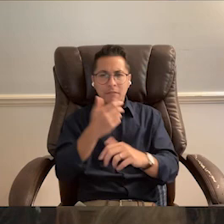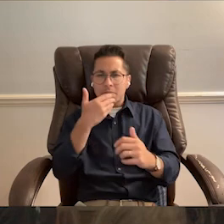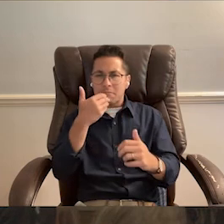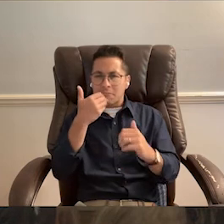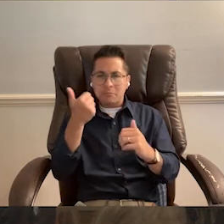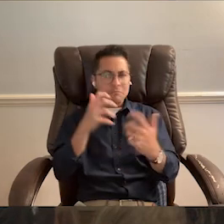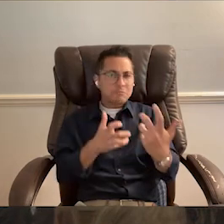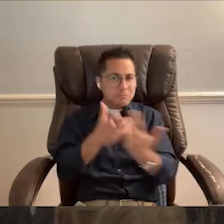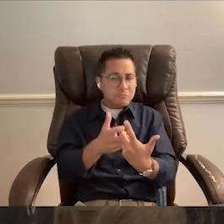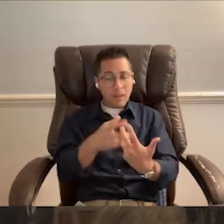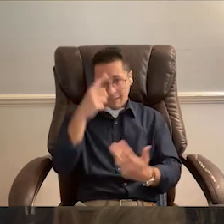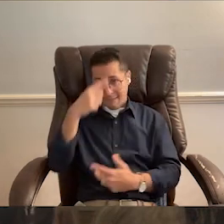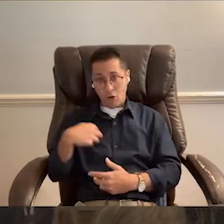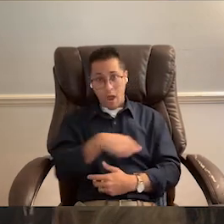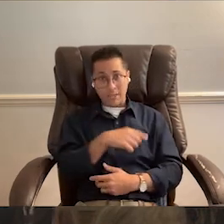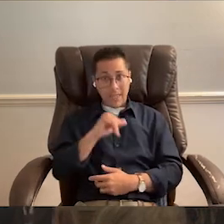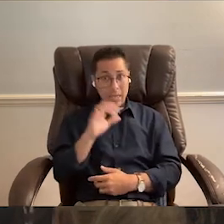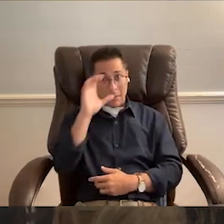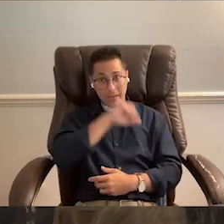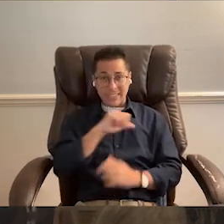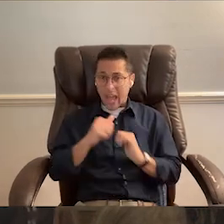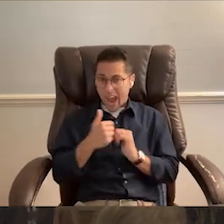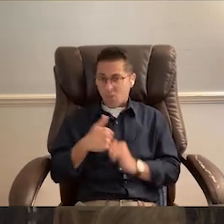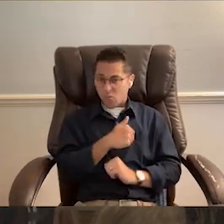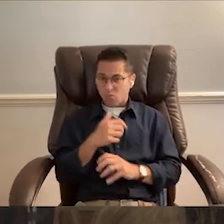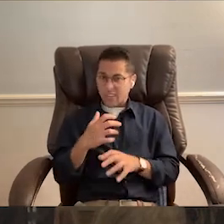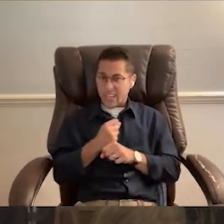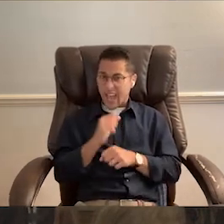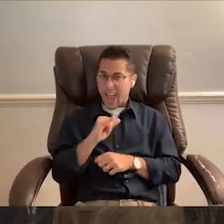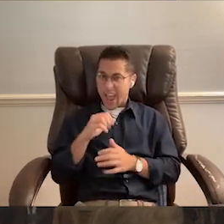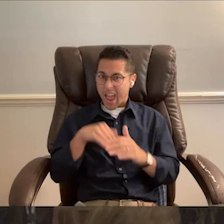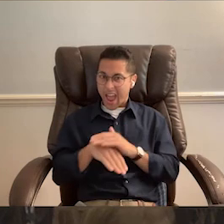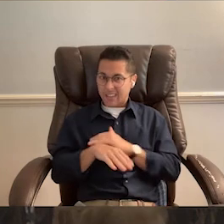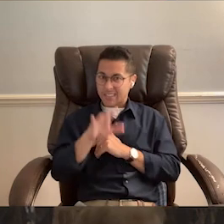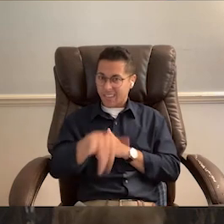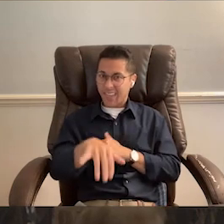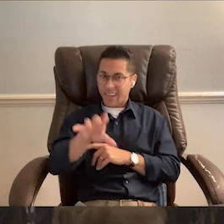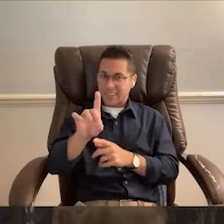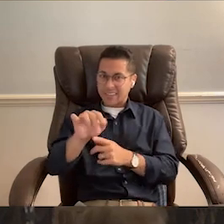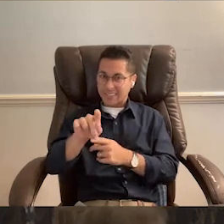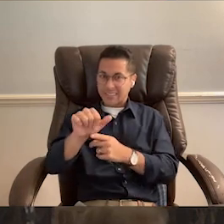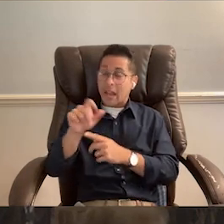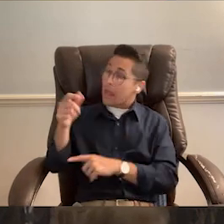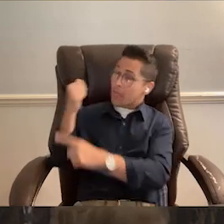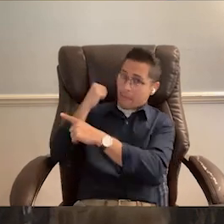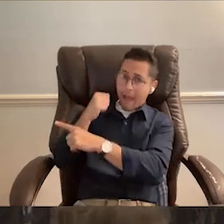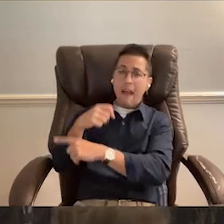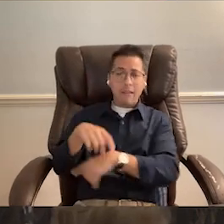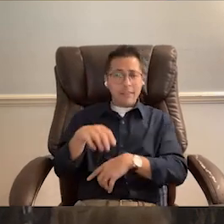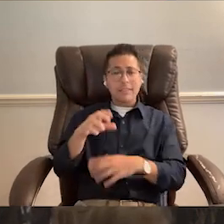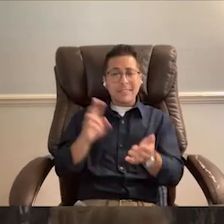situation and stuff like that? So how would, for us who missed it, how would we